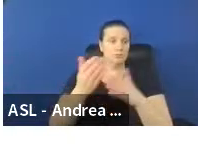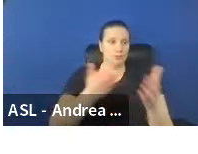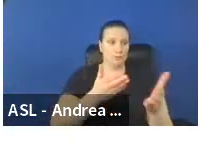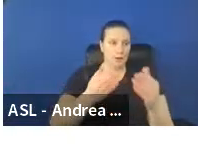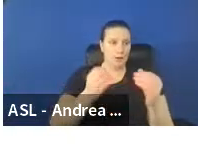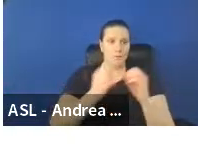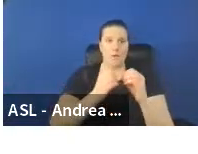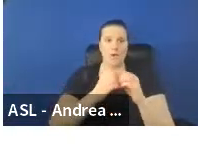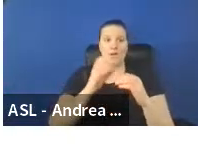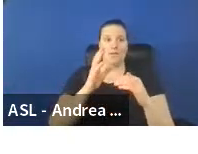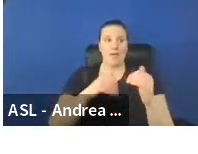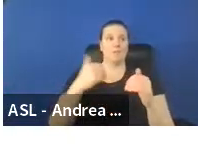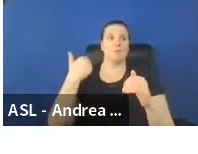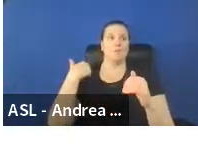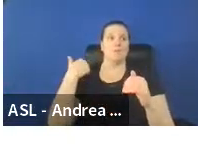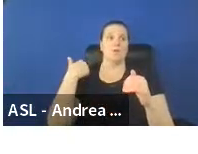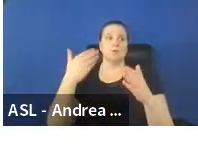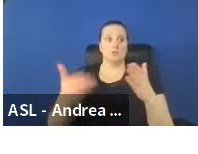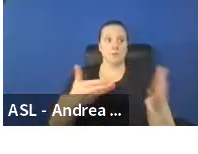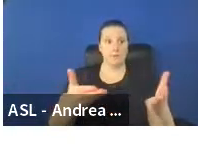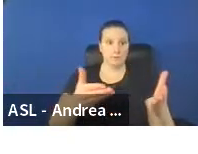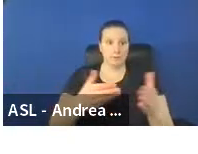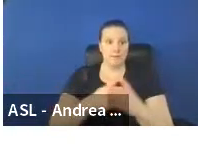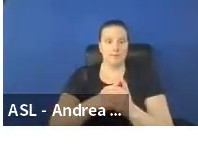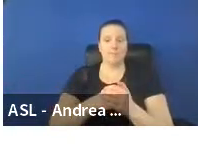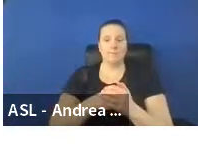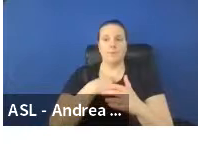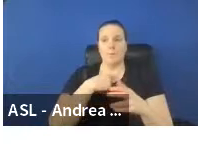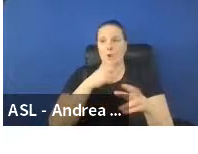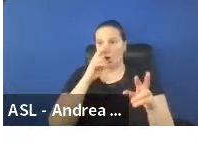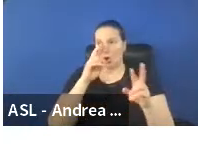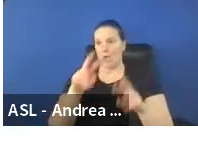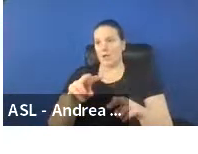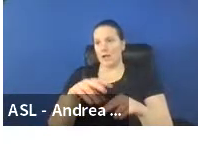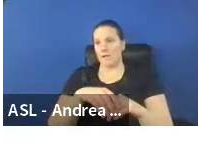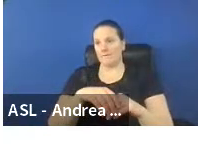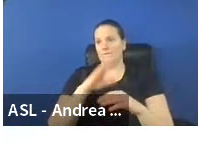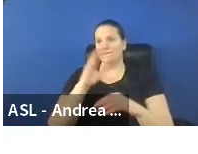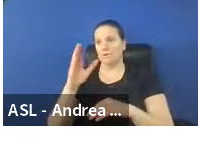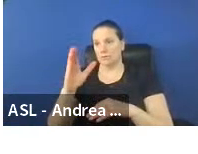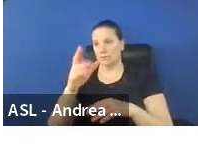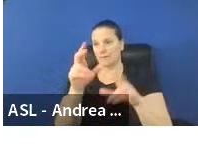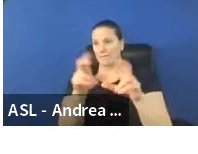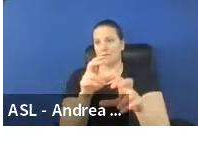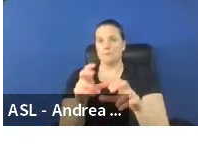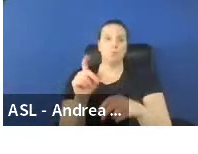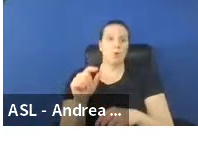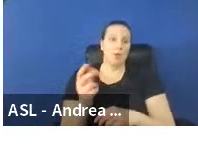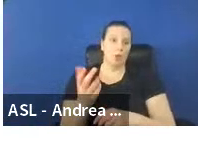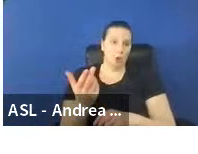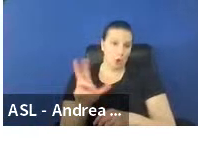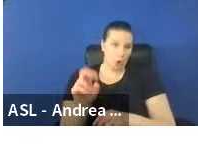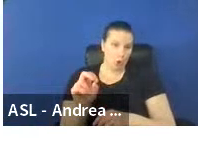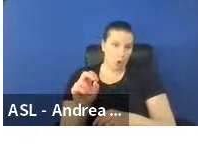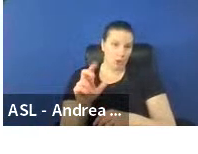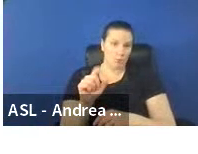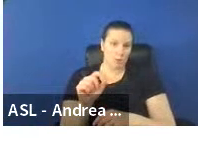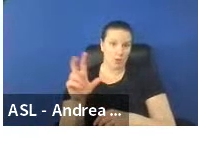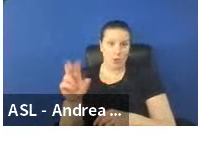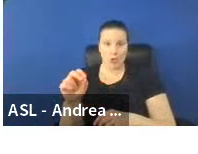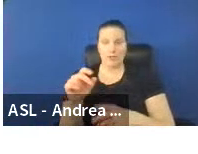than under the previous program, where we were looking at a future investment in 2030, that was the forecast year, and